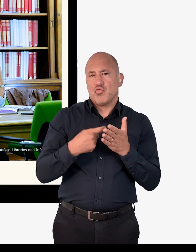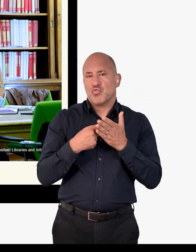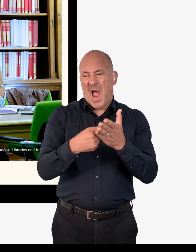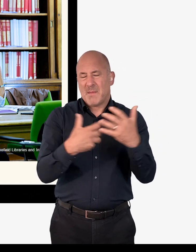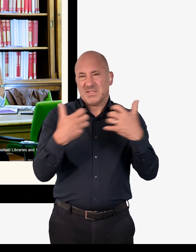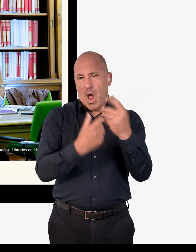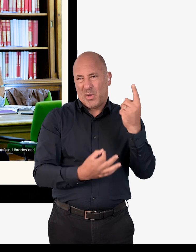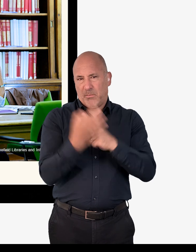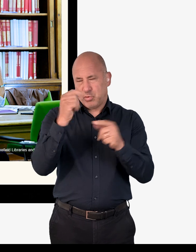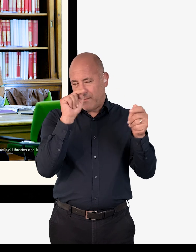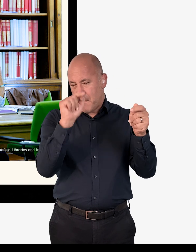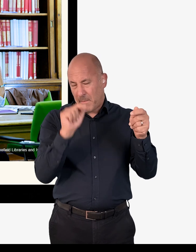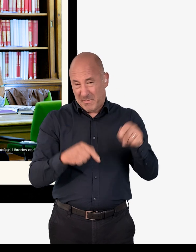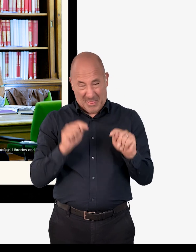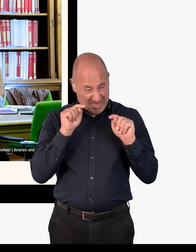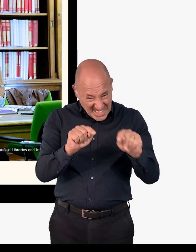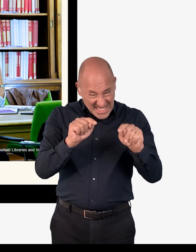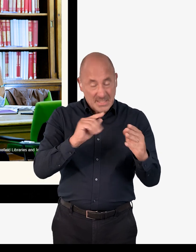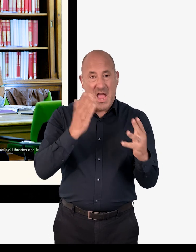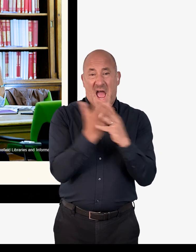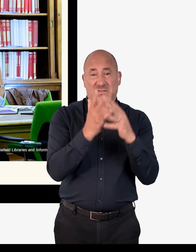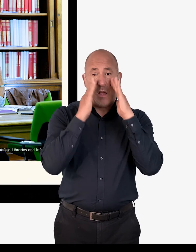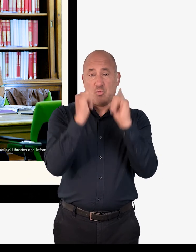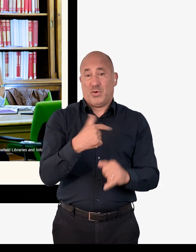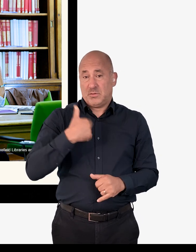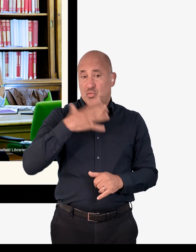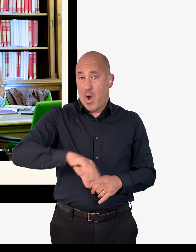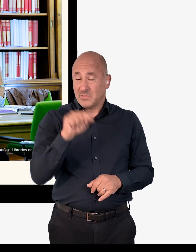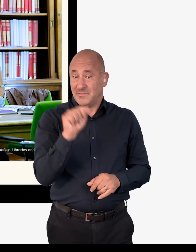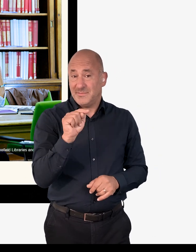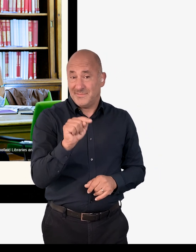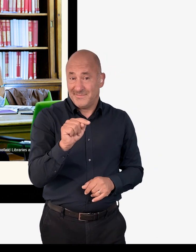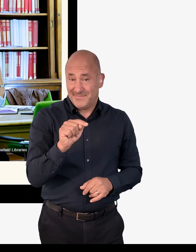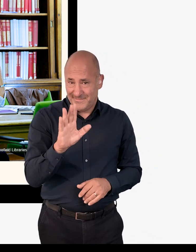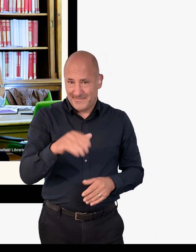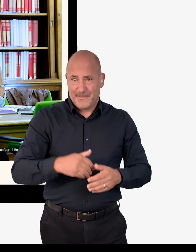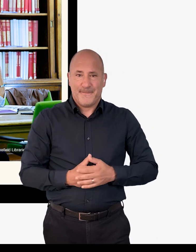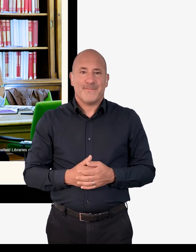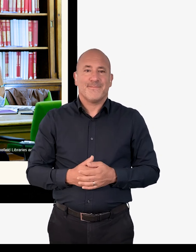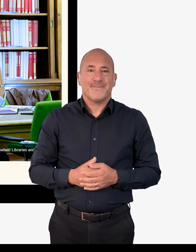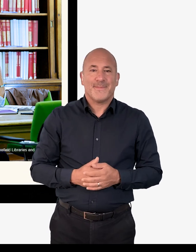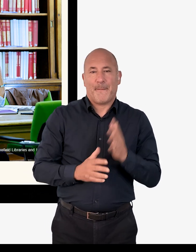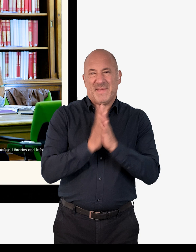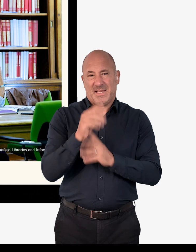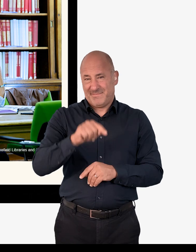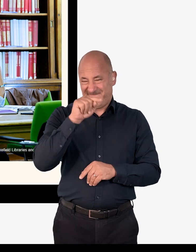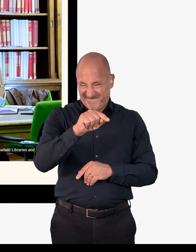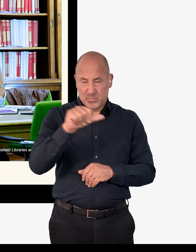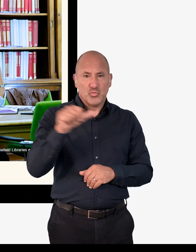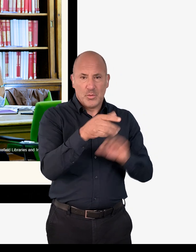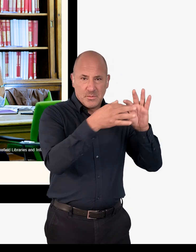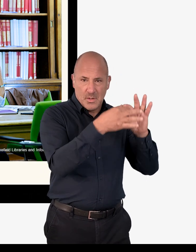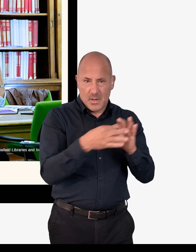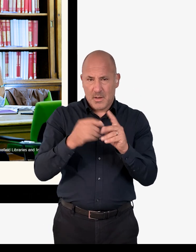this will result in a list of recommendations for improvements. We want to see this detail.